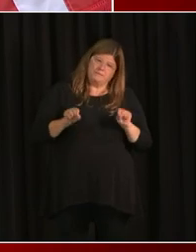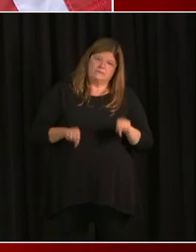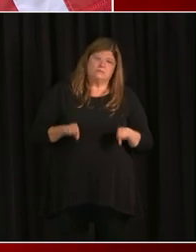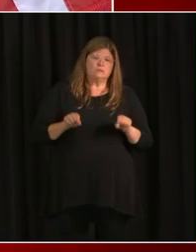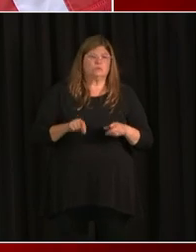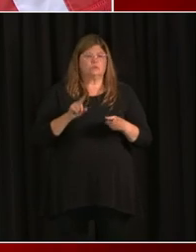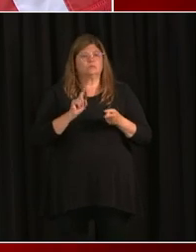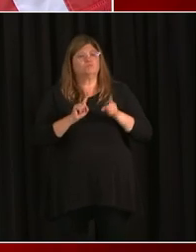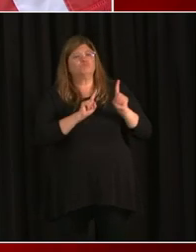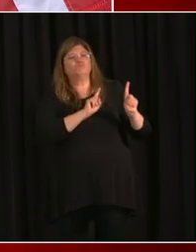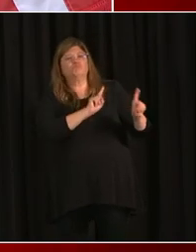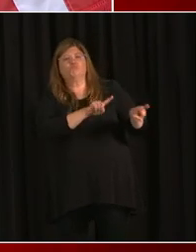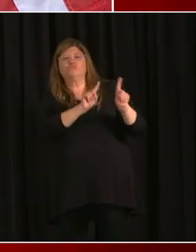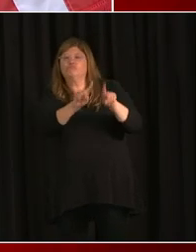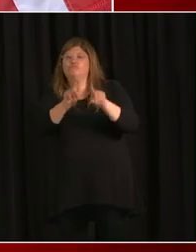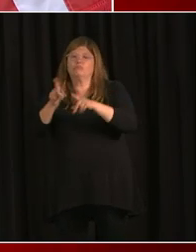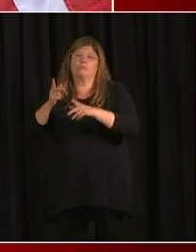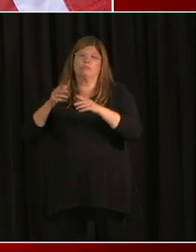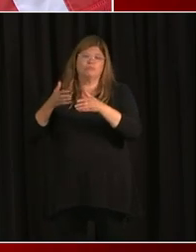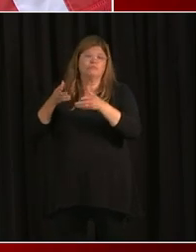to places that